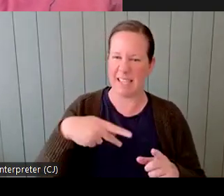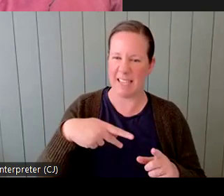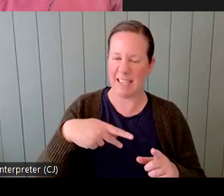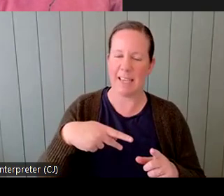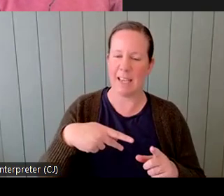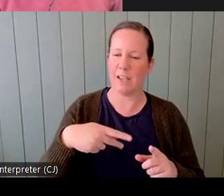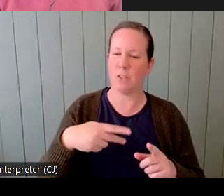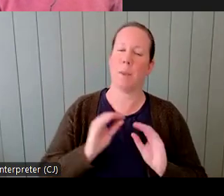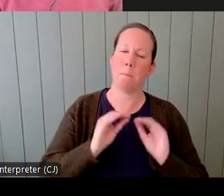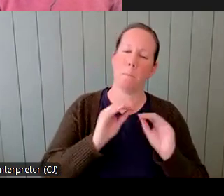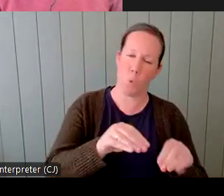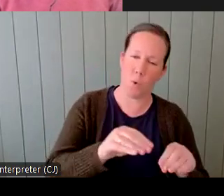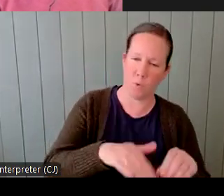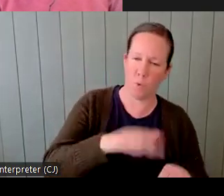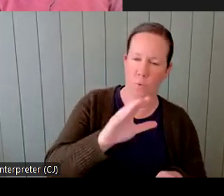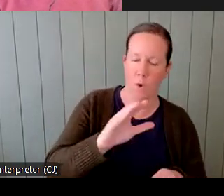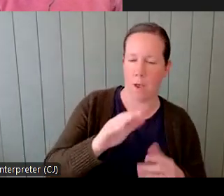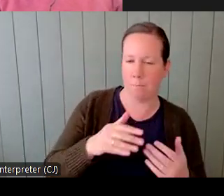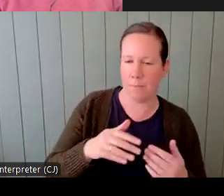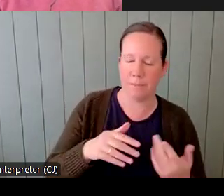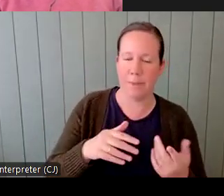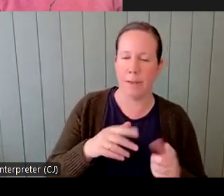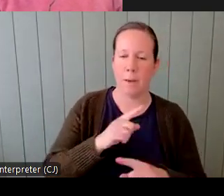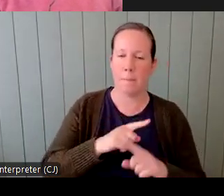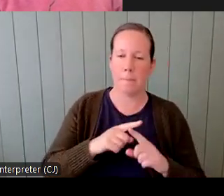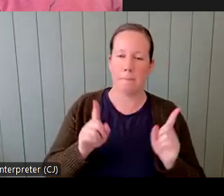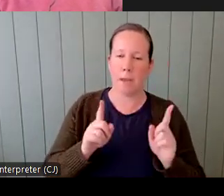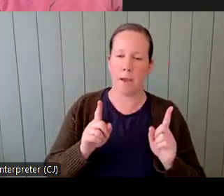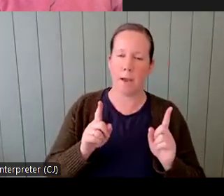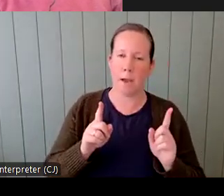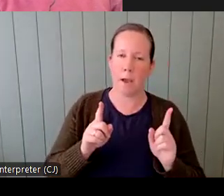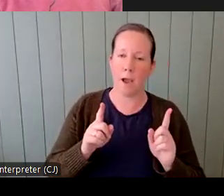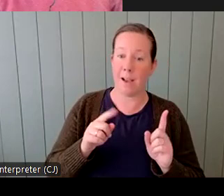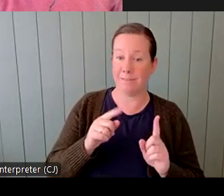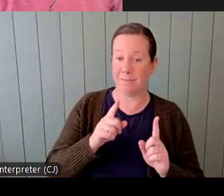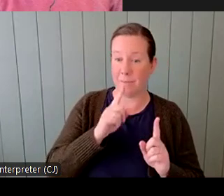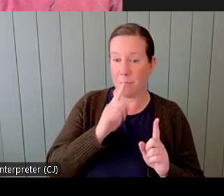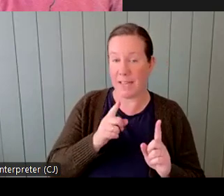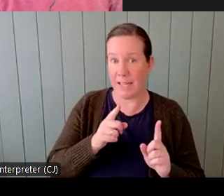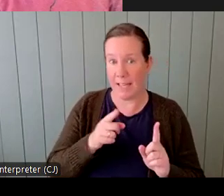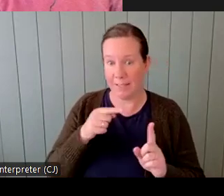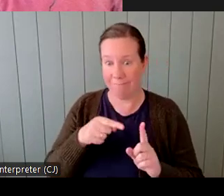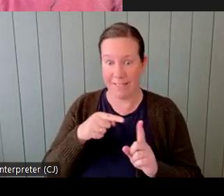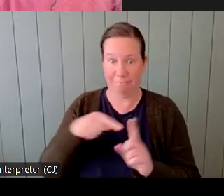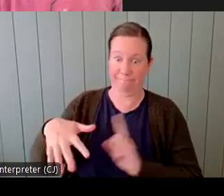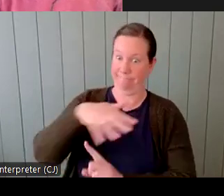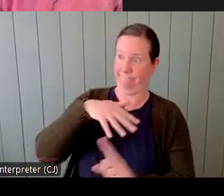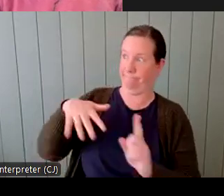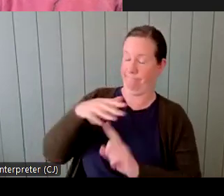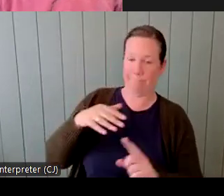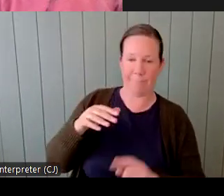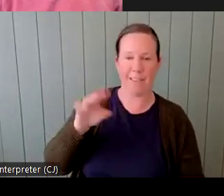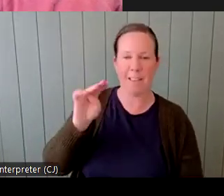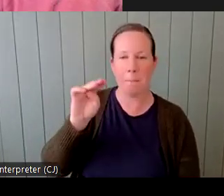entrepreneurial world of Monterrey, that is like the Silicon Valley of Mexico. And over the